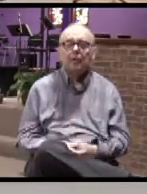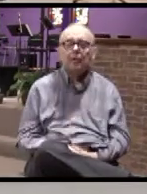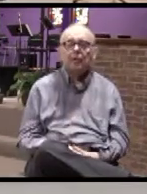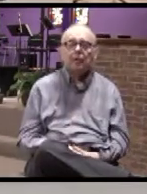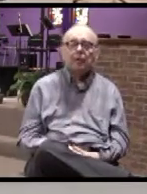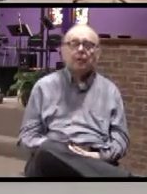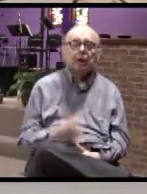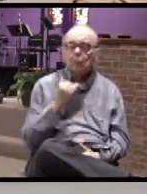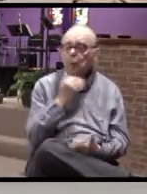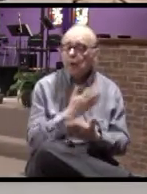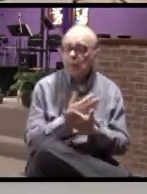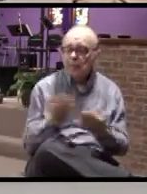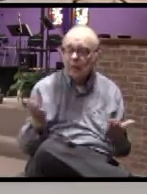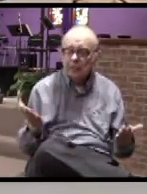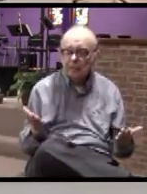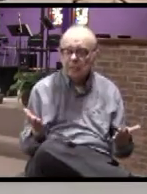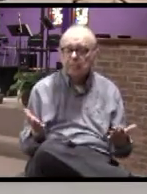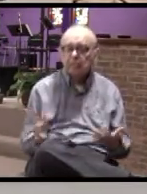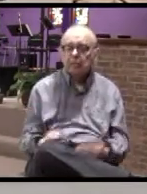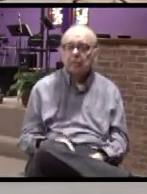Wrong thing.